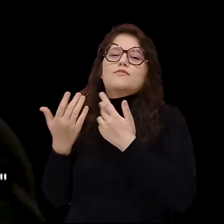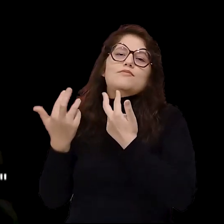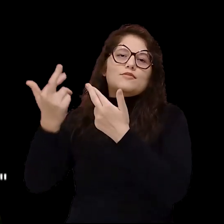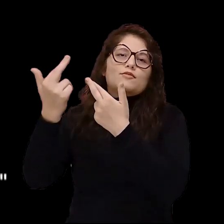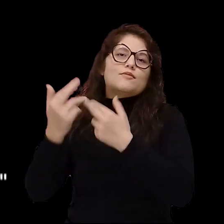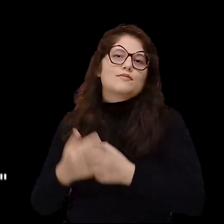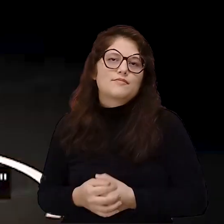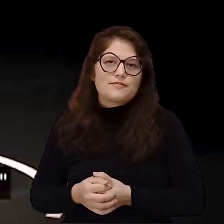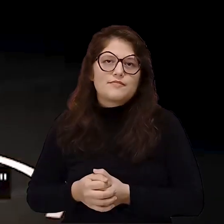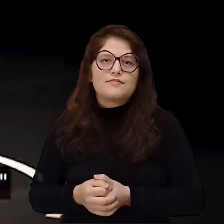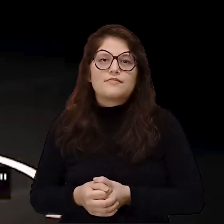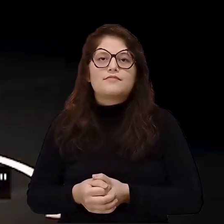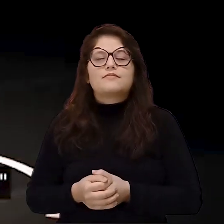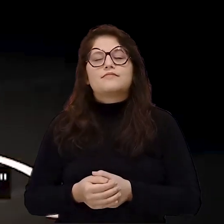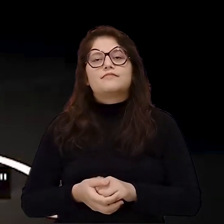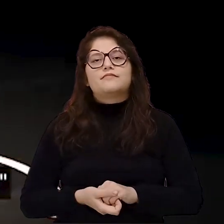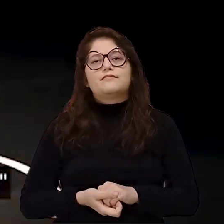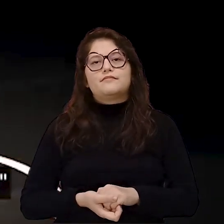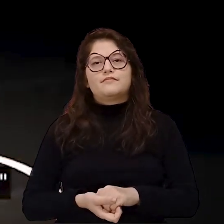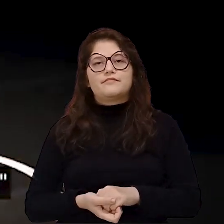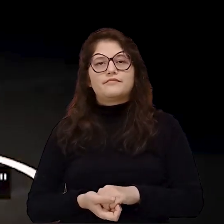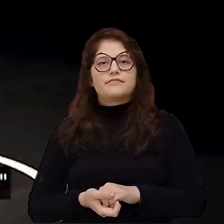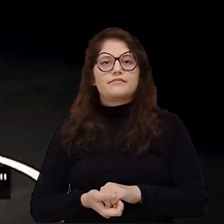my prayers.